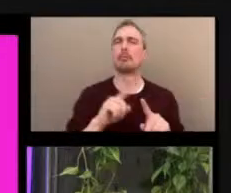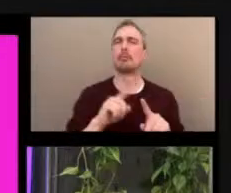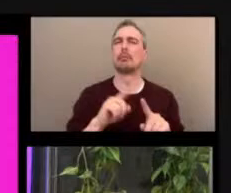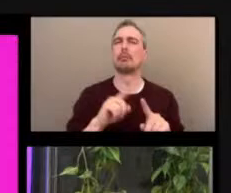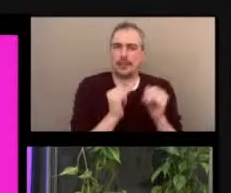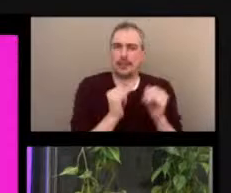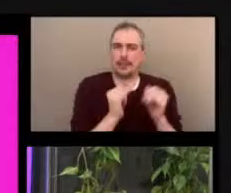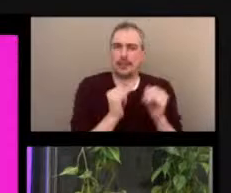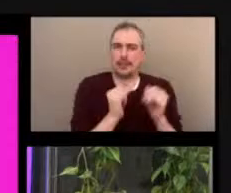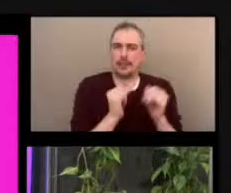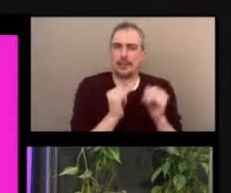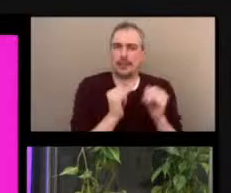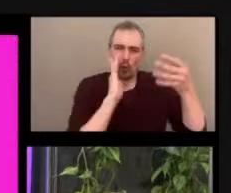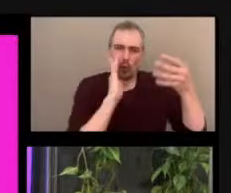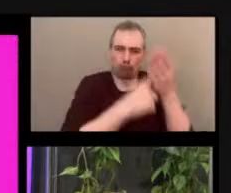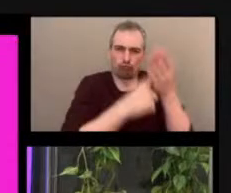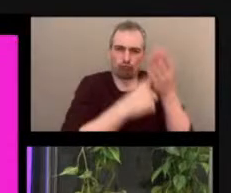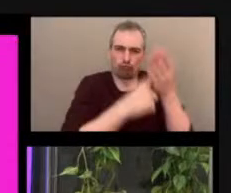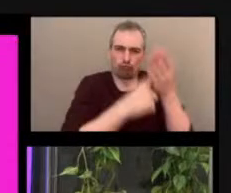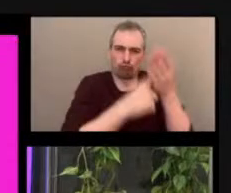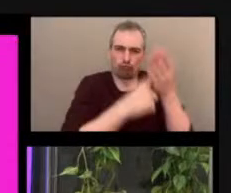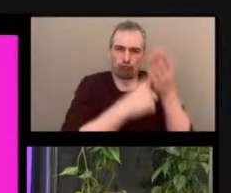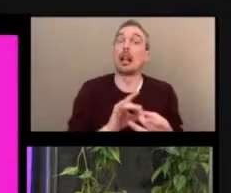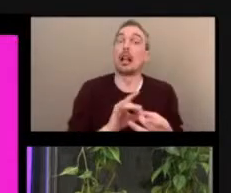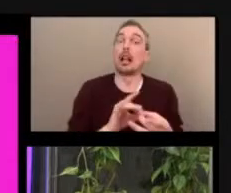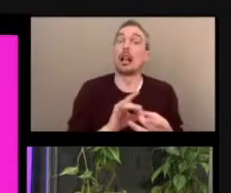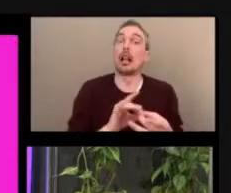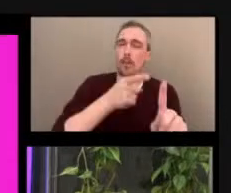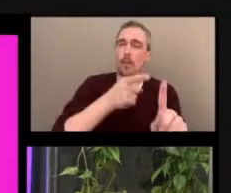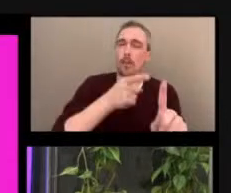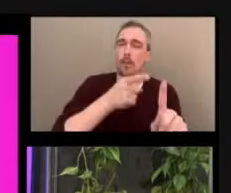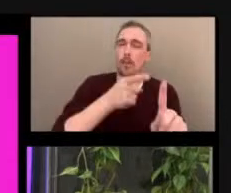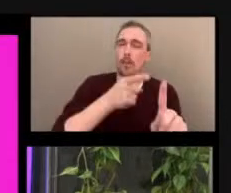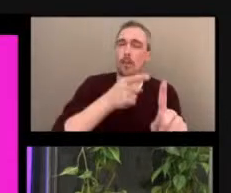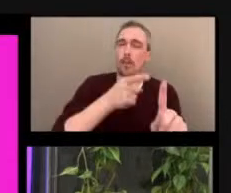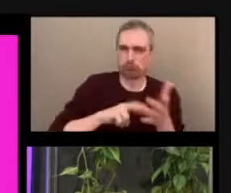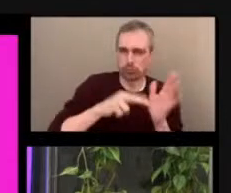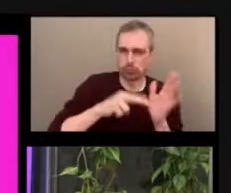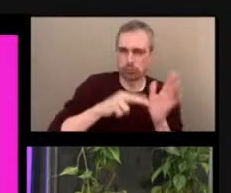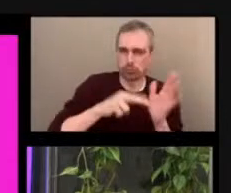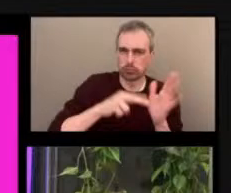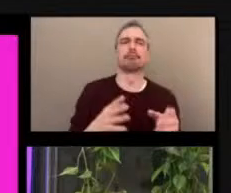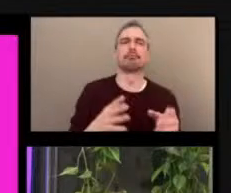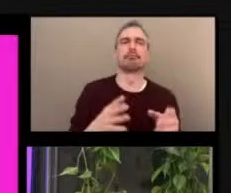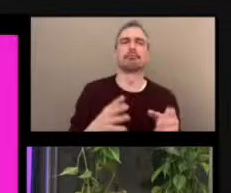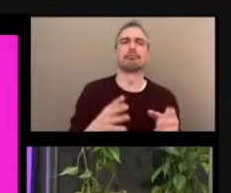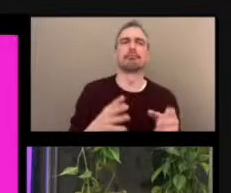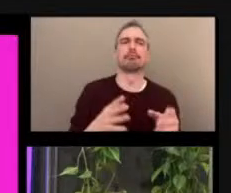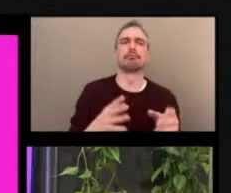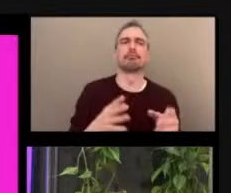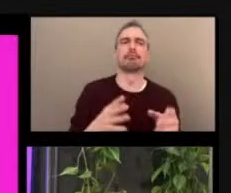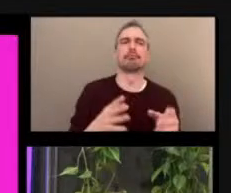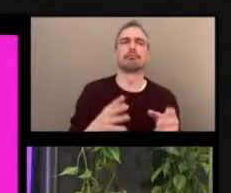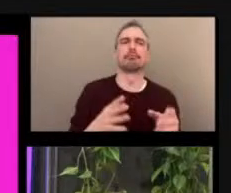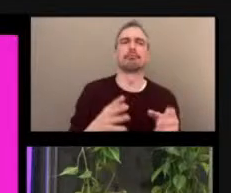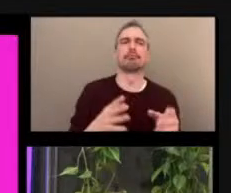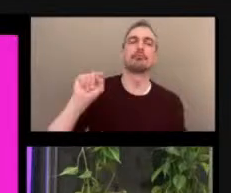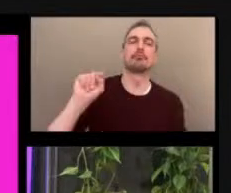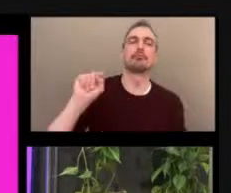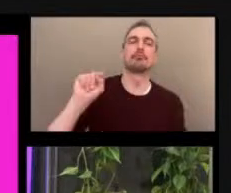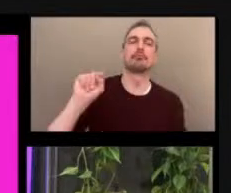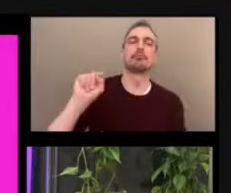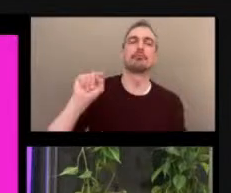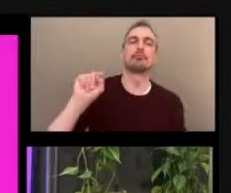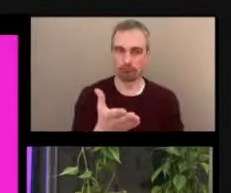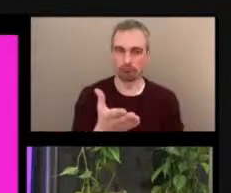our purposes fall under the ICT dimension include the following. In the development category, developers'